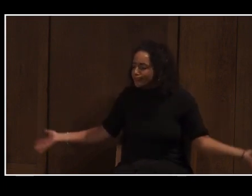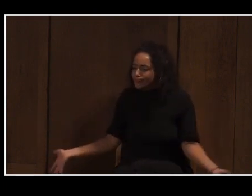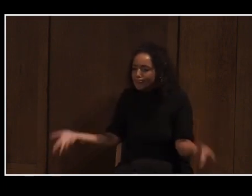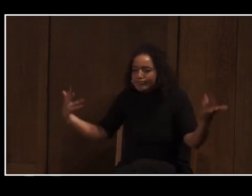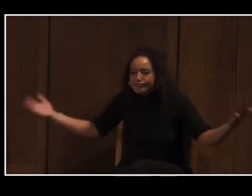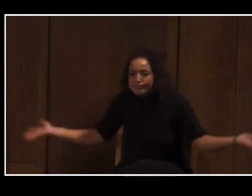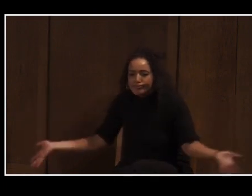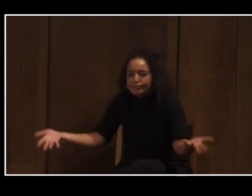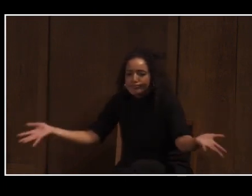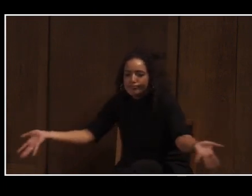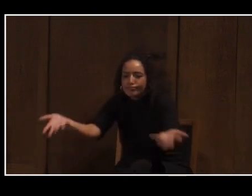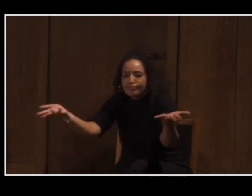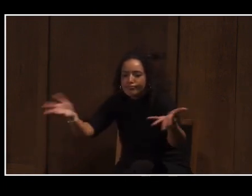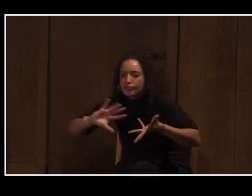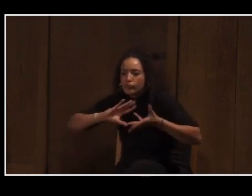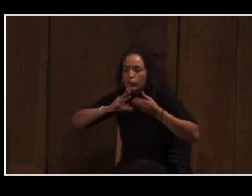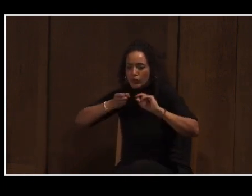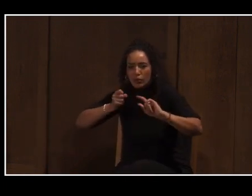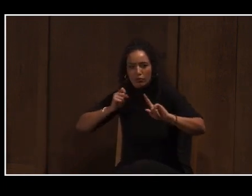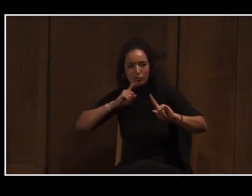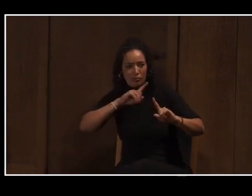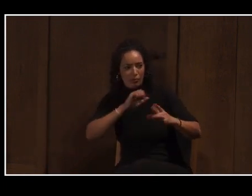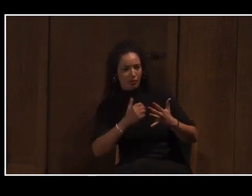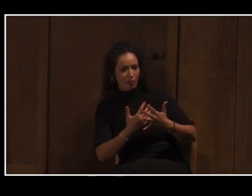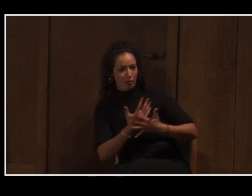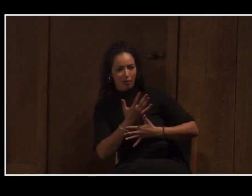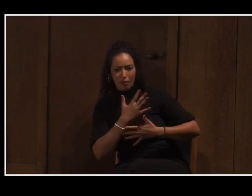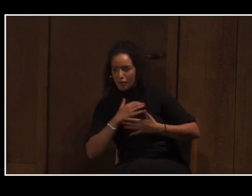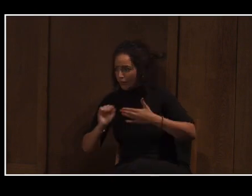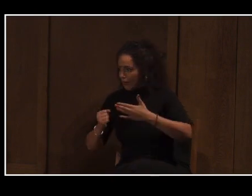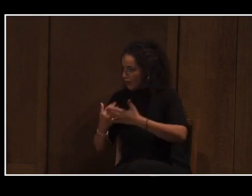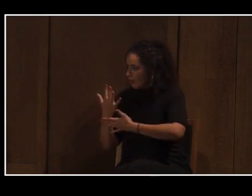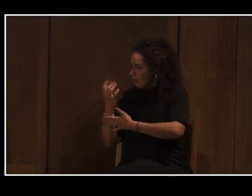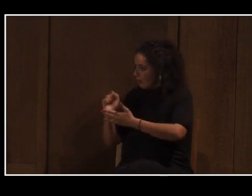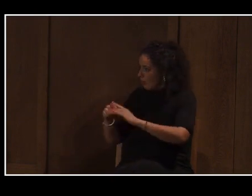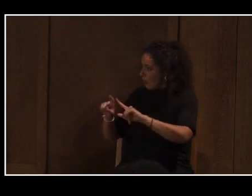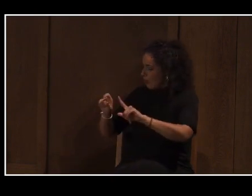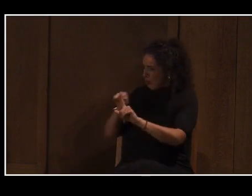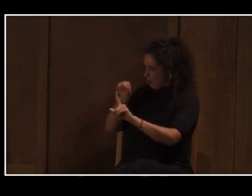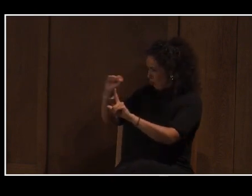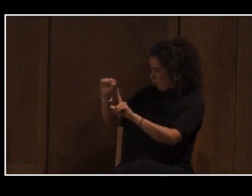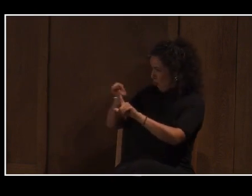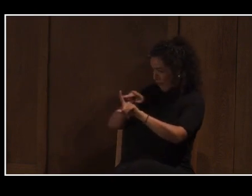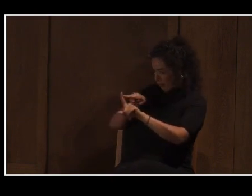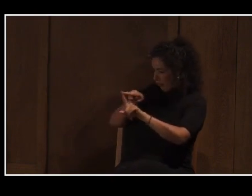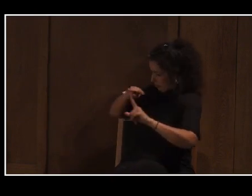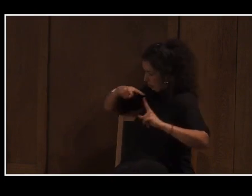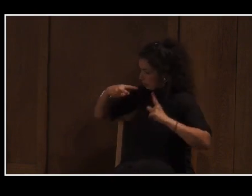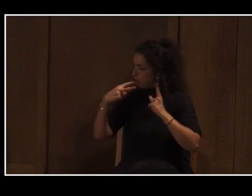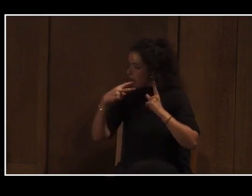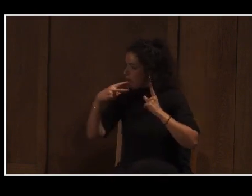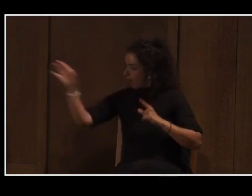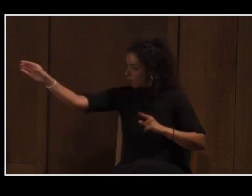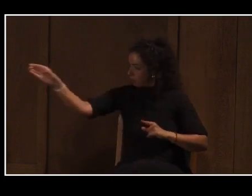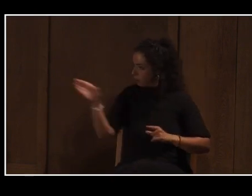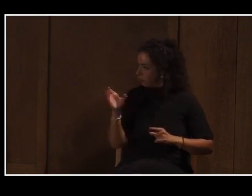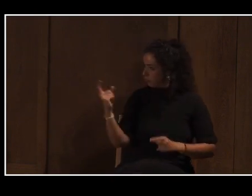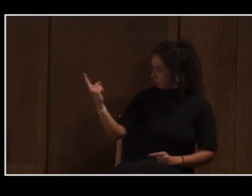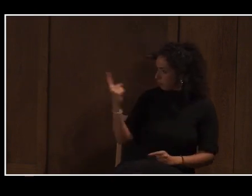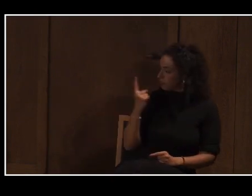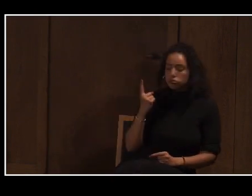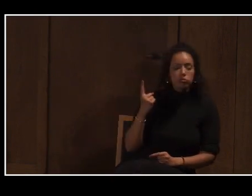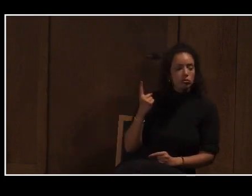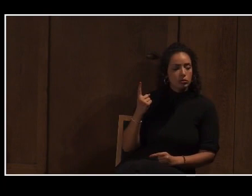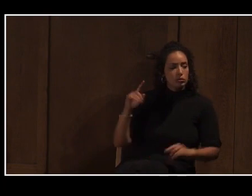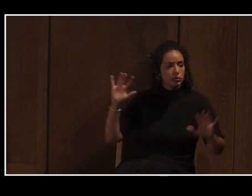create strange attractors around people such as Francia that embody a very different way of doing politics.